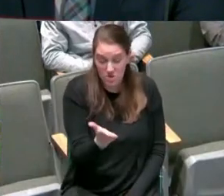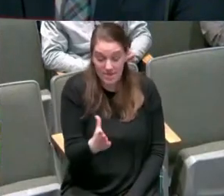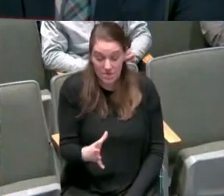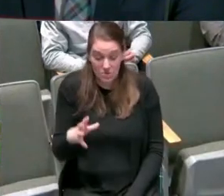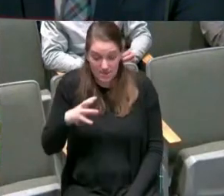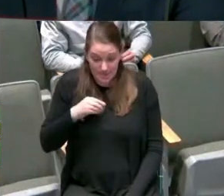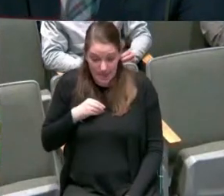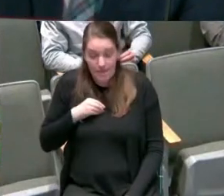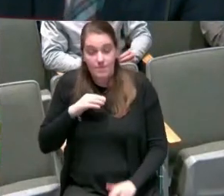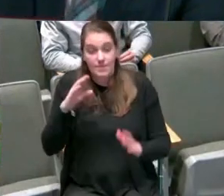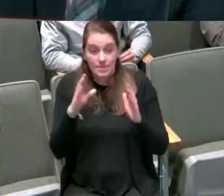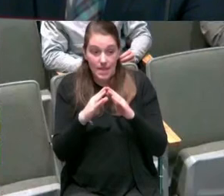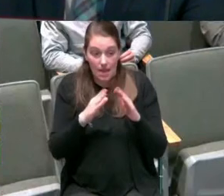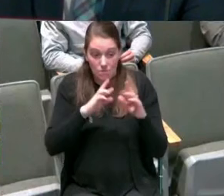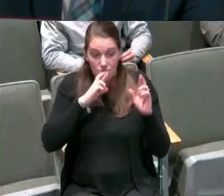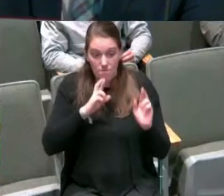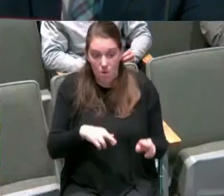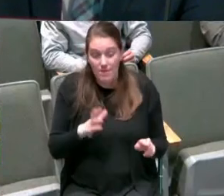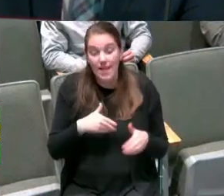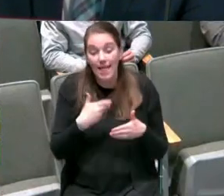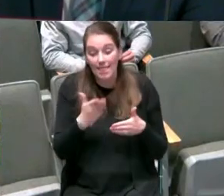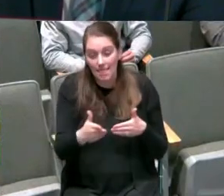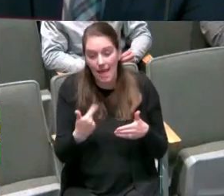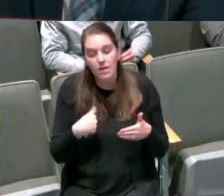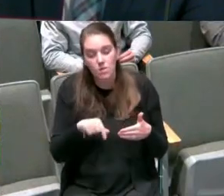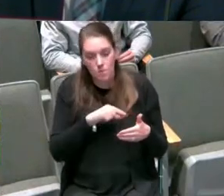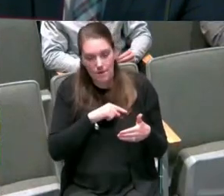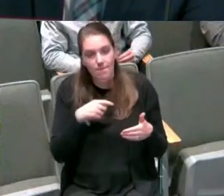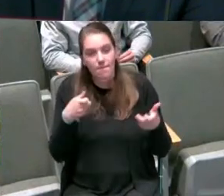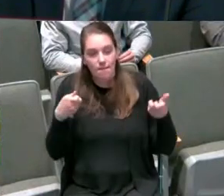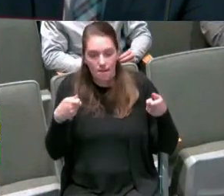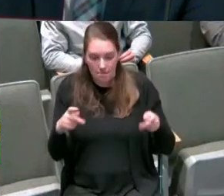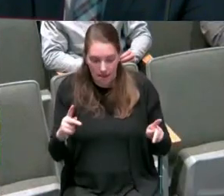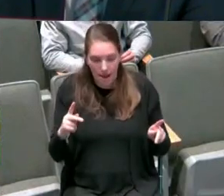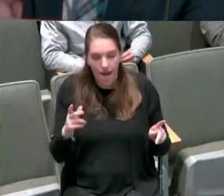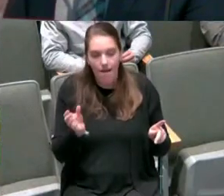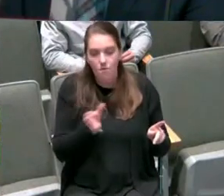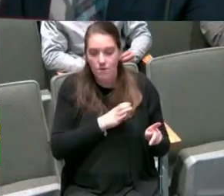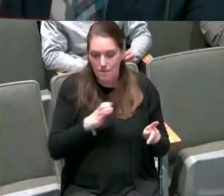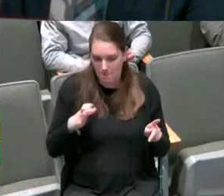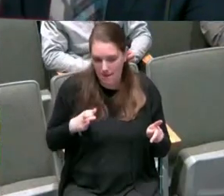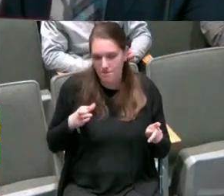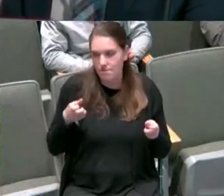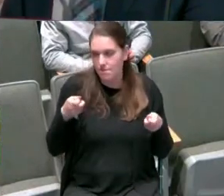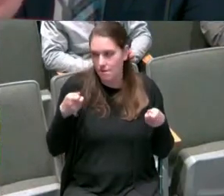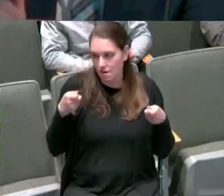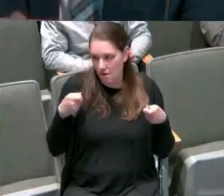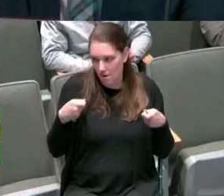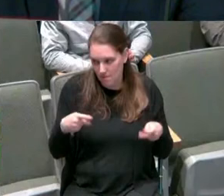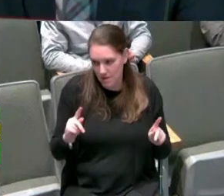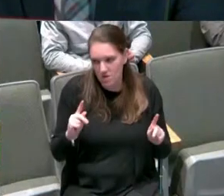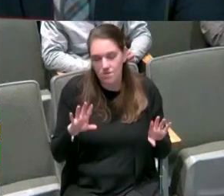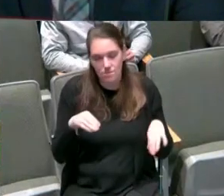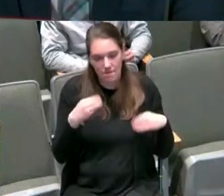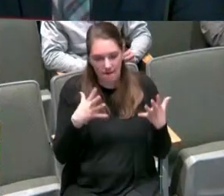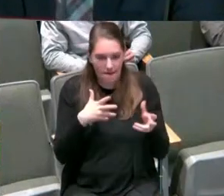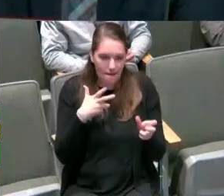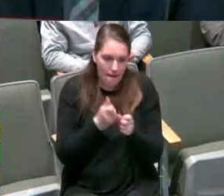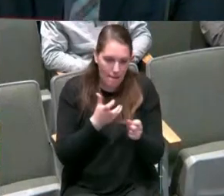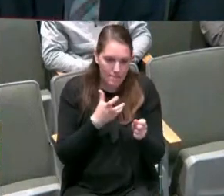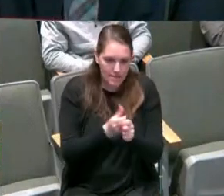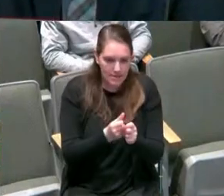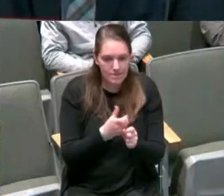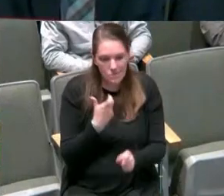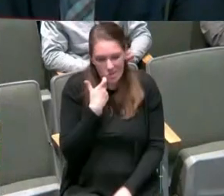the town reports and then we give we give committees an opportunity to provide an update as